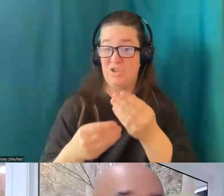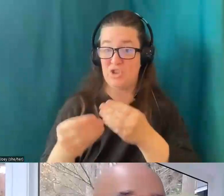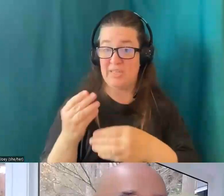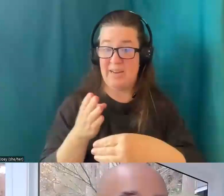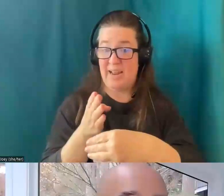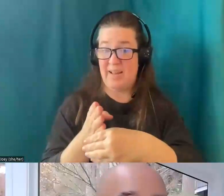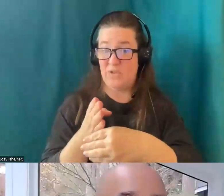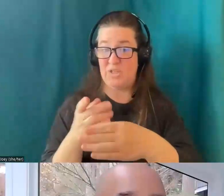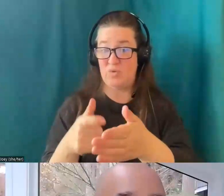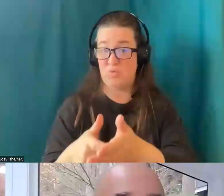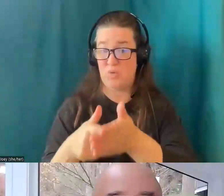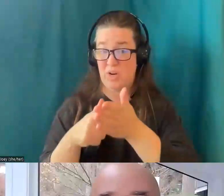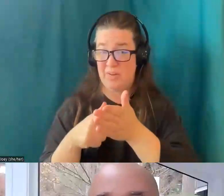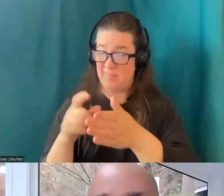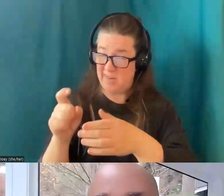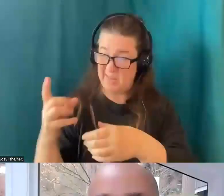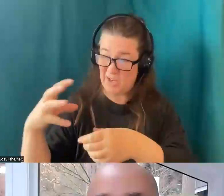had reduced budgets?